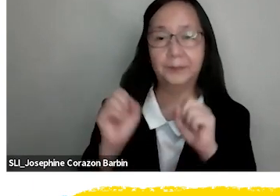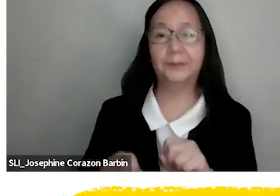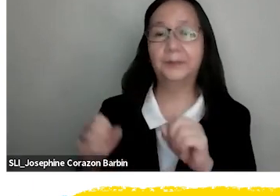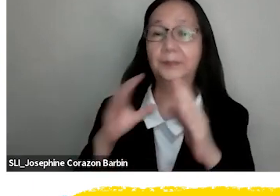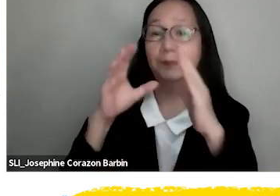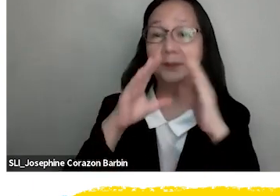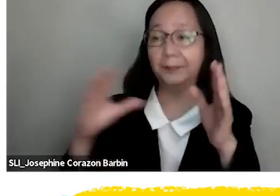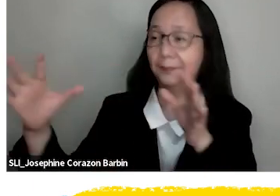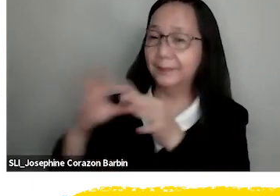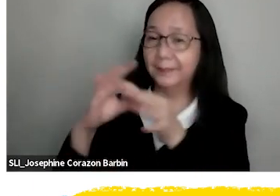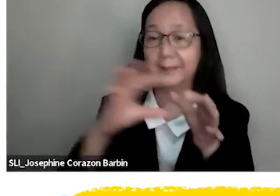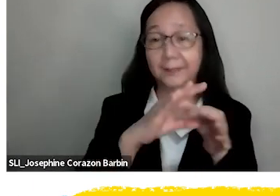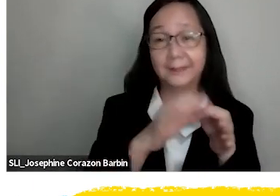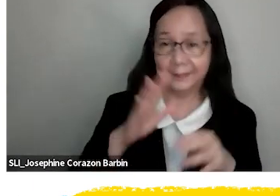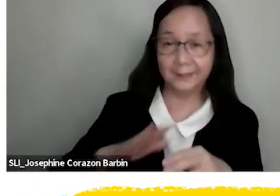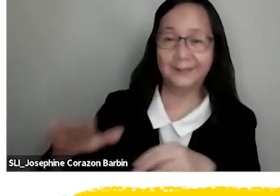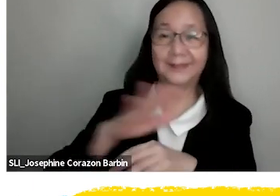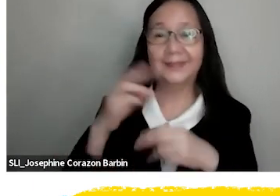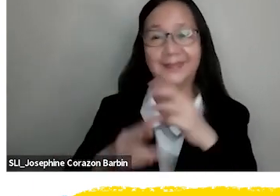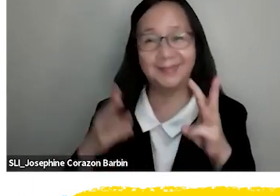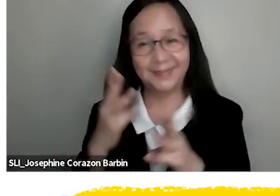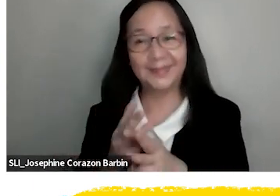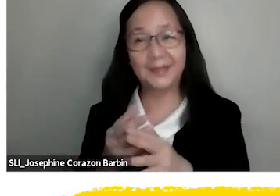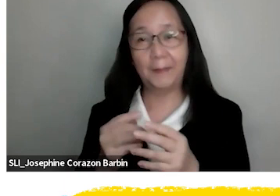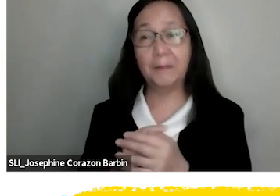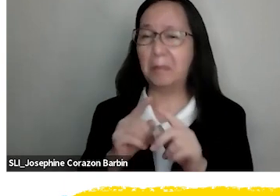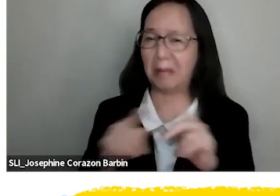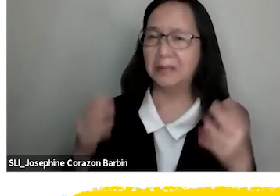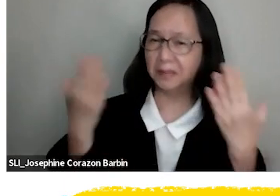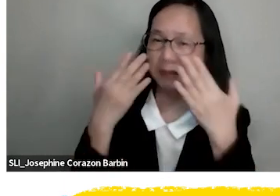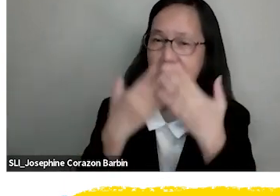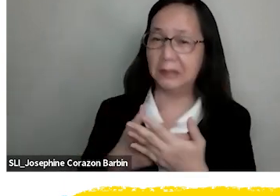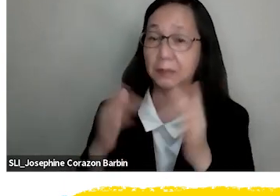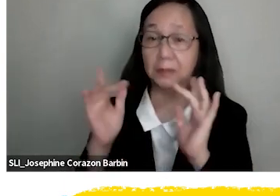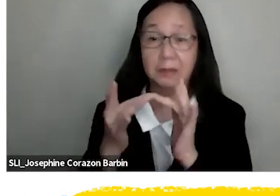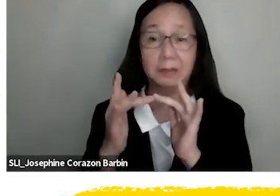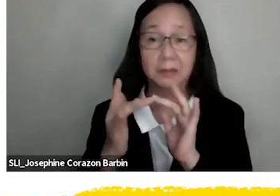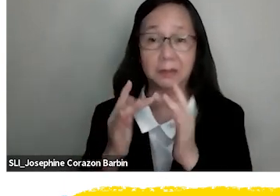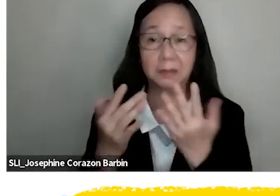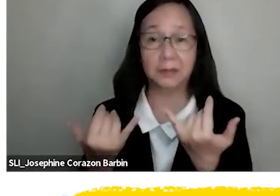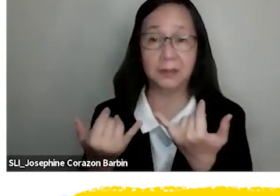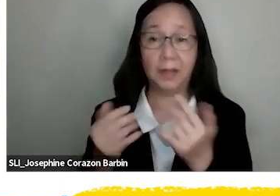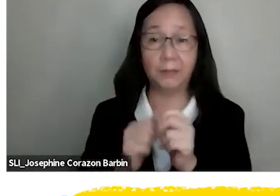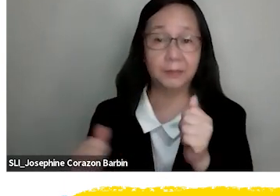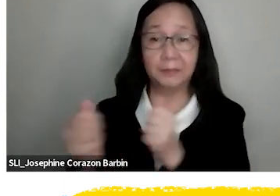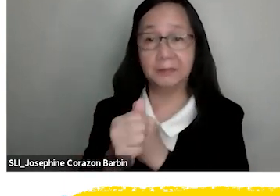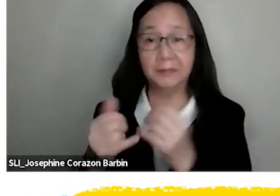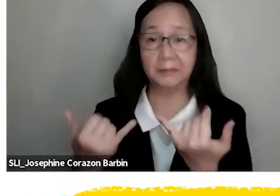over the world, which is the plus. But the dark side of the internet and this advancement is